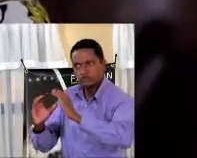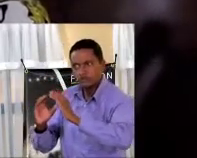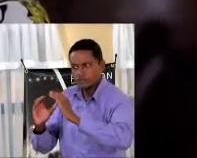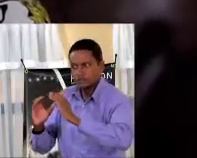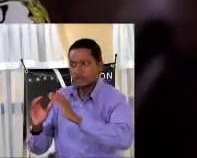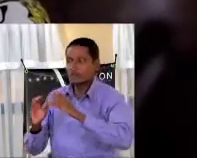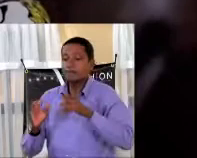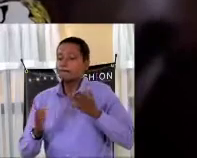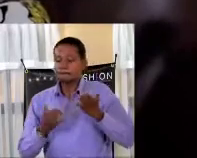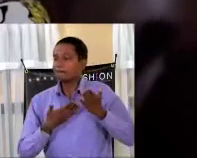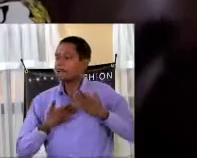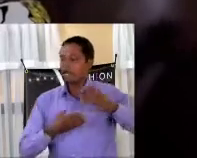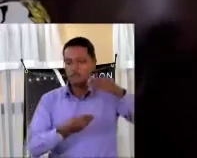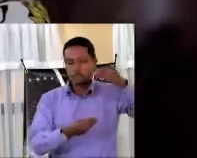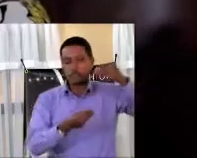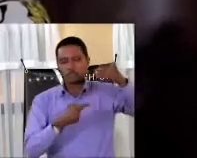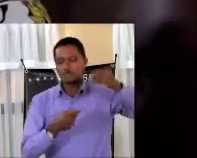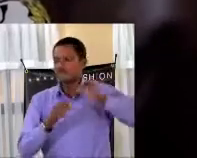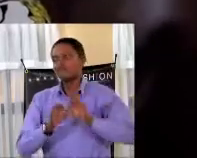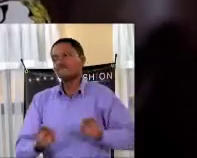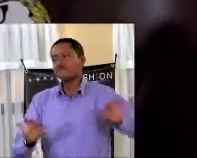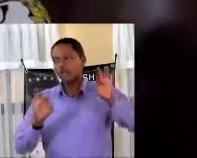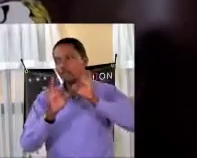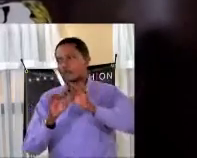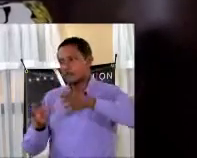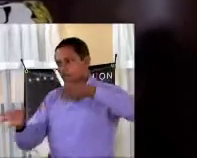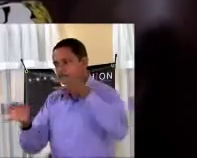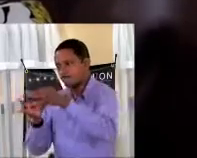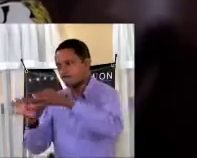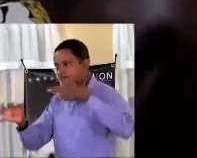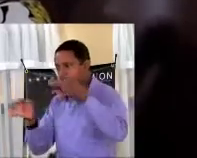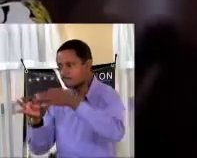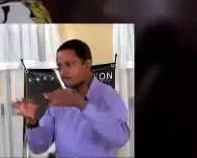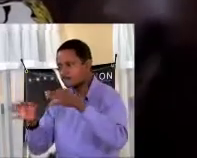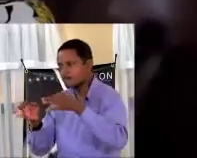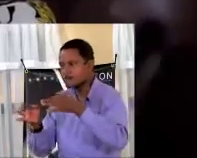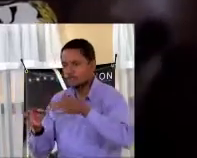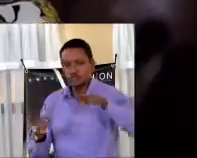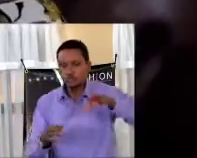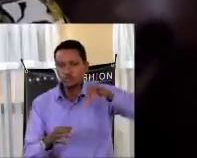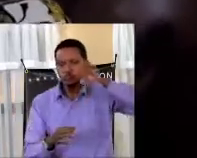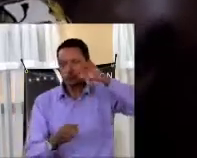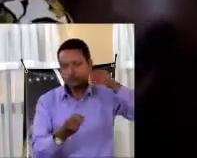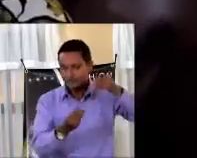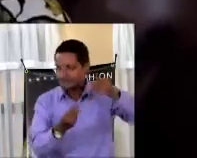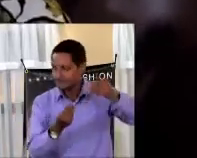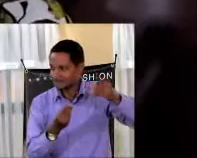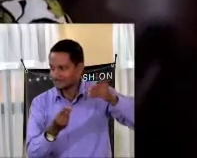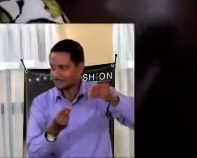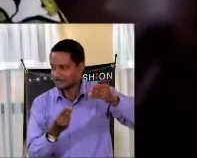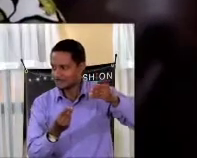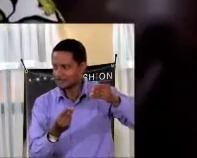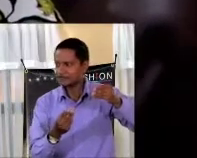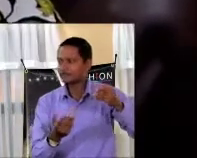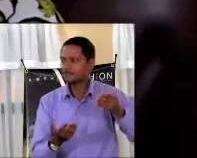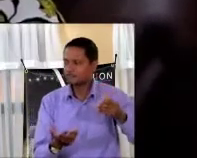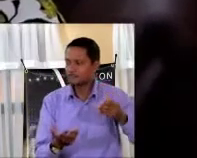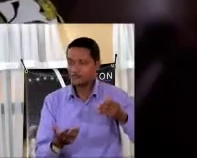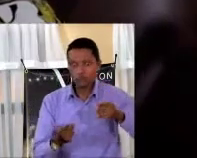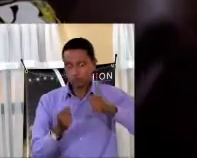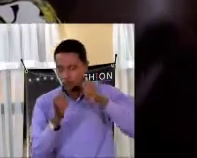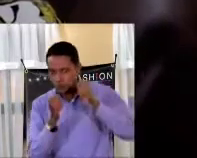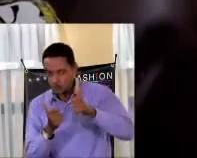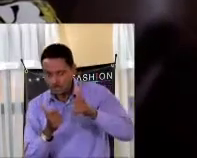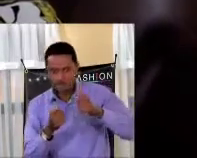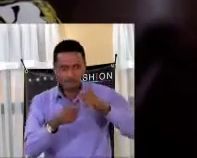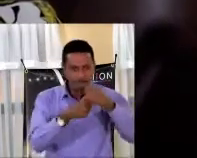what is valuable about your brand, of course, in the quality, of course, in the selection of fabric, of course, in how agile you are developing product, how relevant